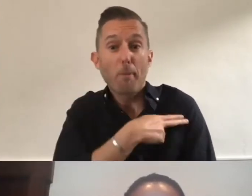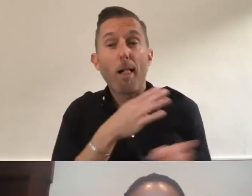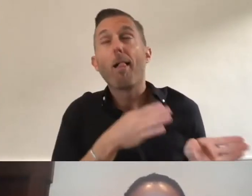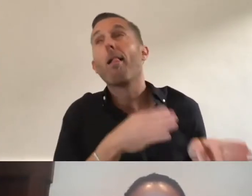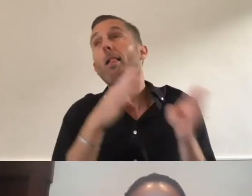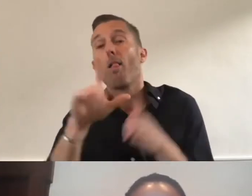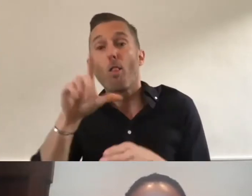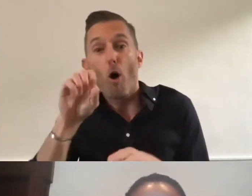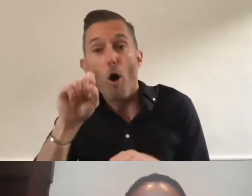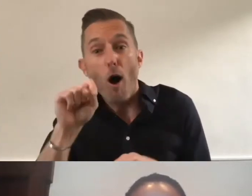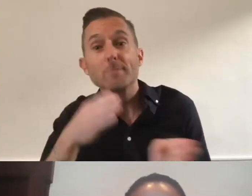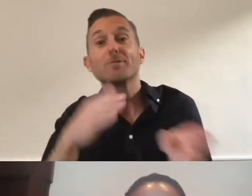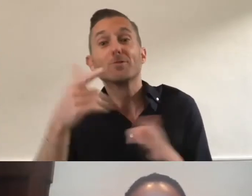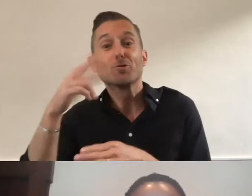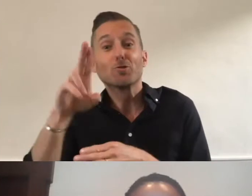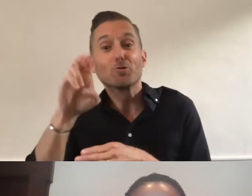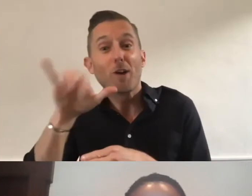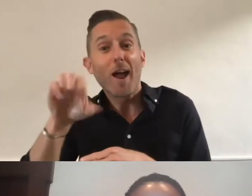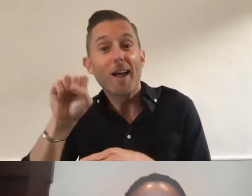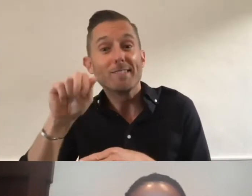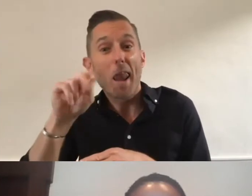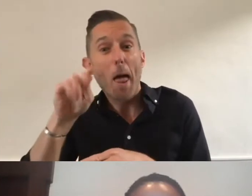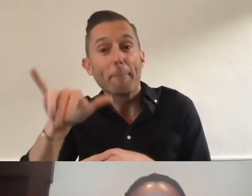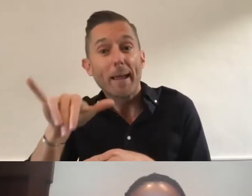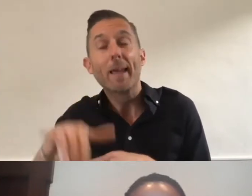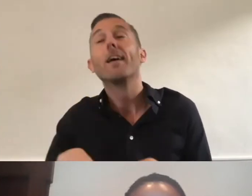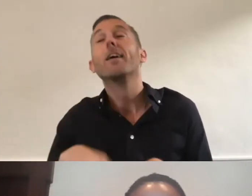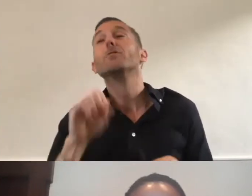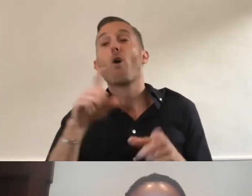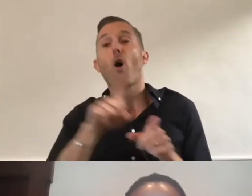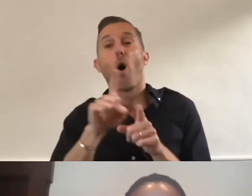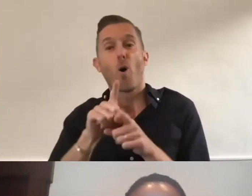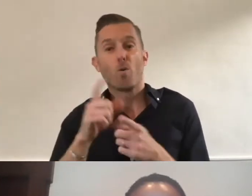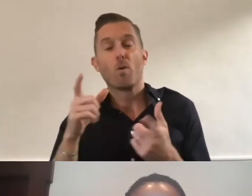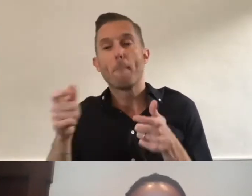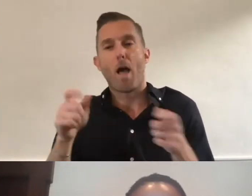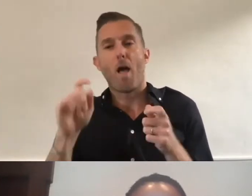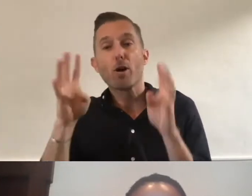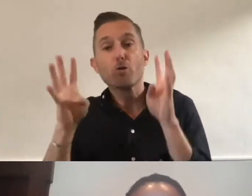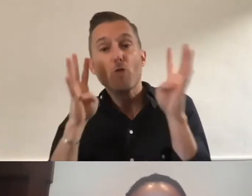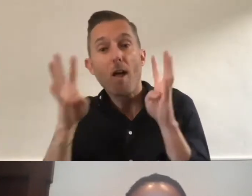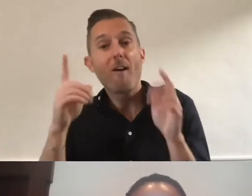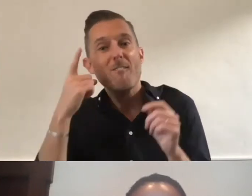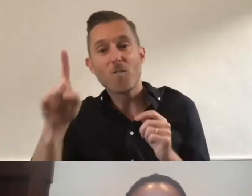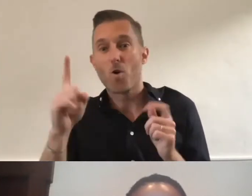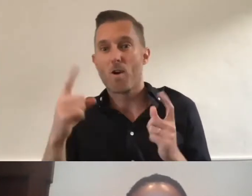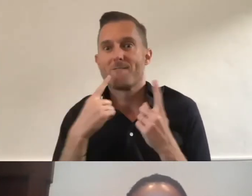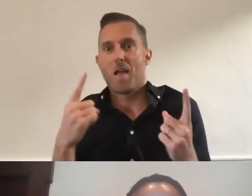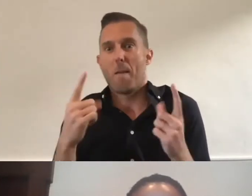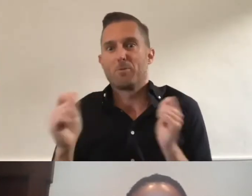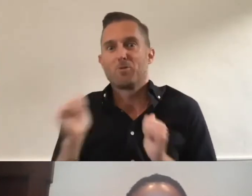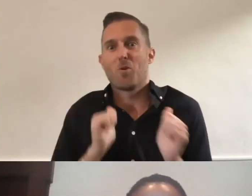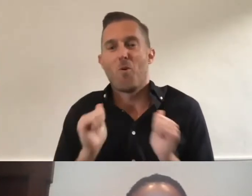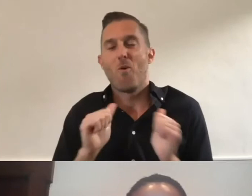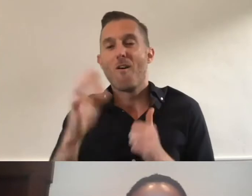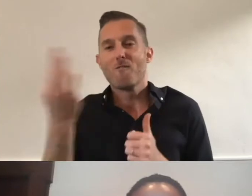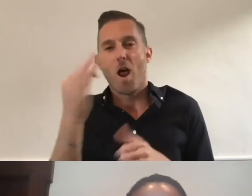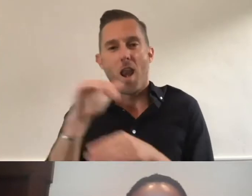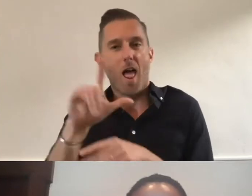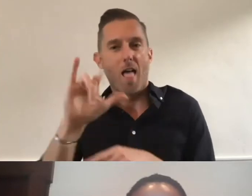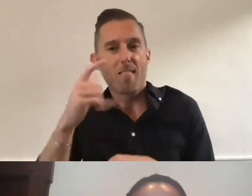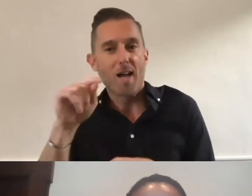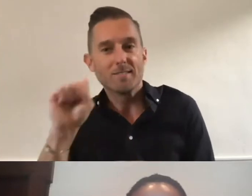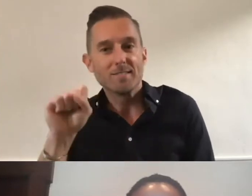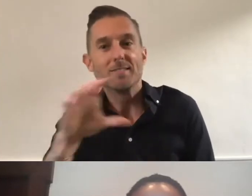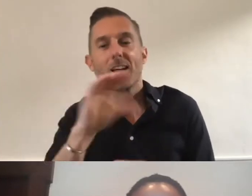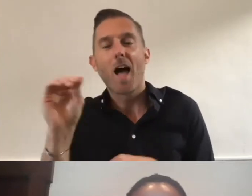Anatomy. While at Universal Media Studios, she managed creative for the critically acclaimed series Friday Night Lights and